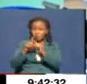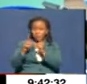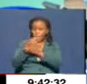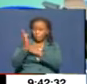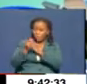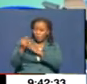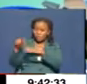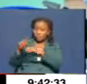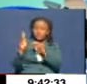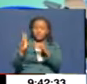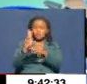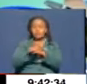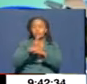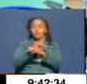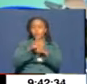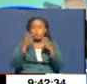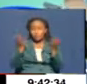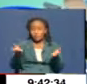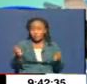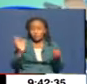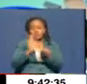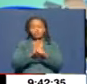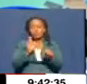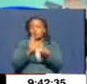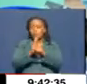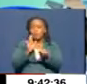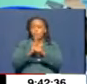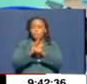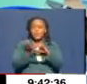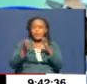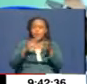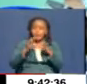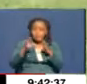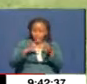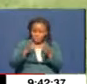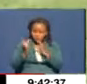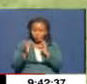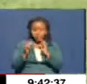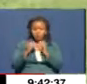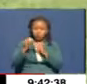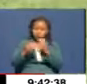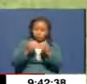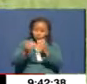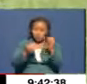using so many types of chemicals to process